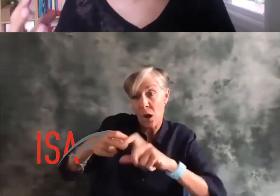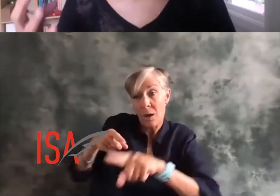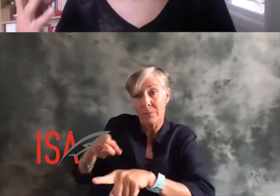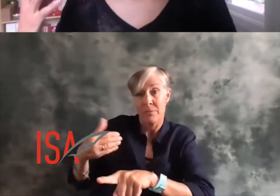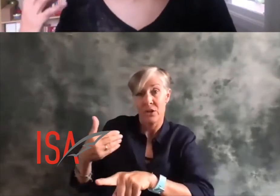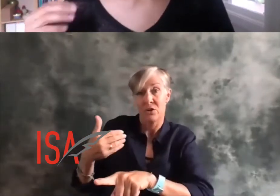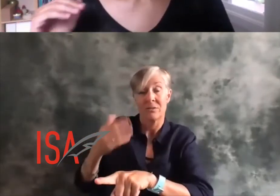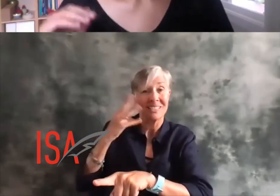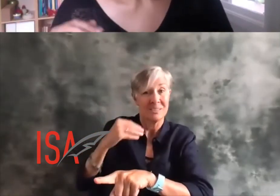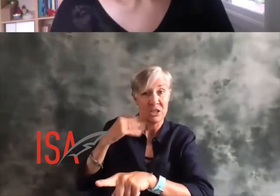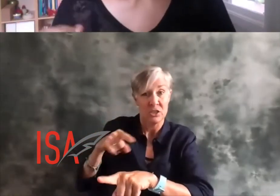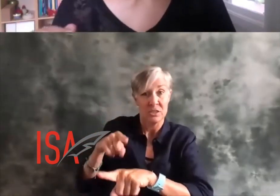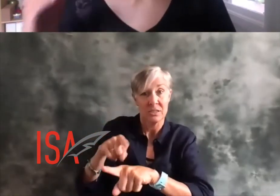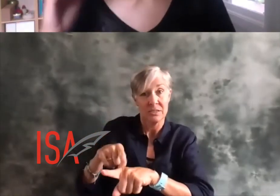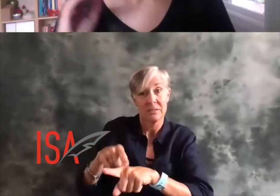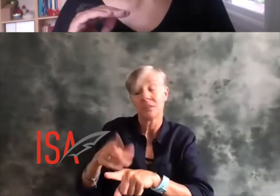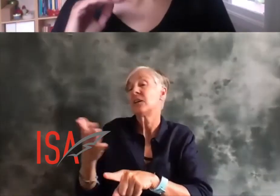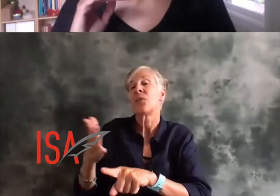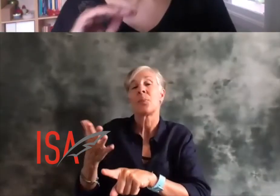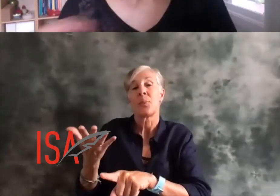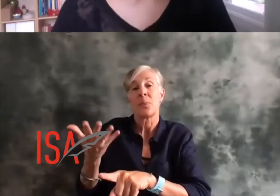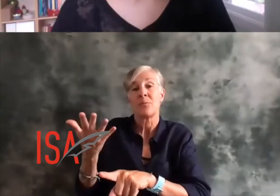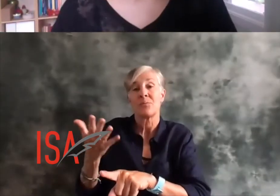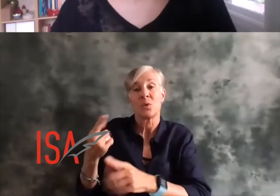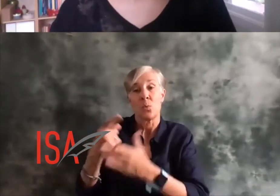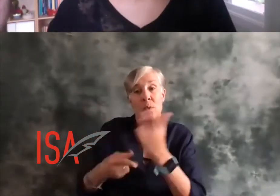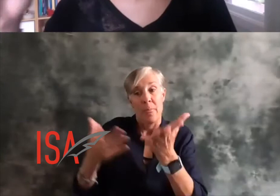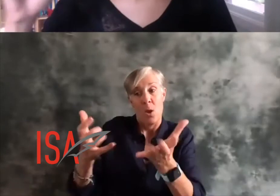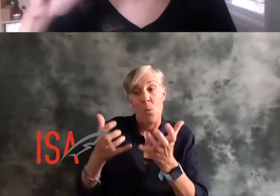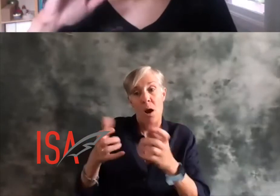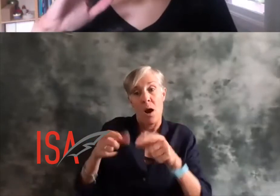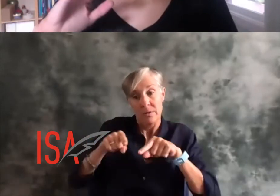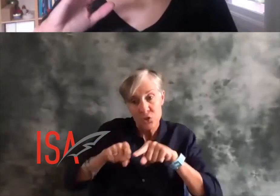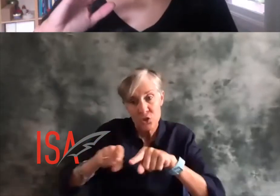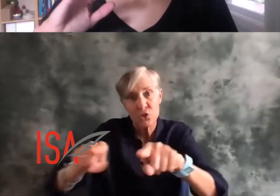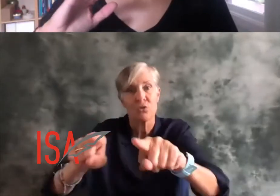having in that story, what they're trying to, what they want throughout,